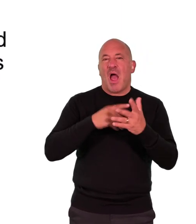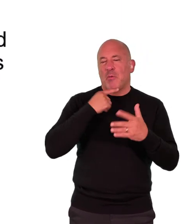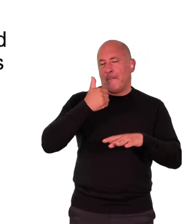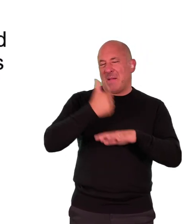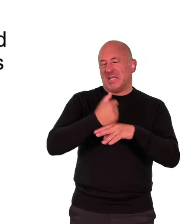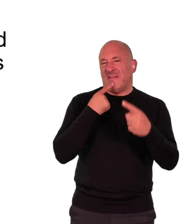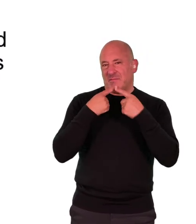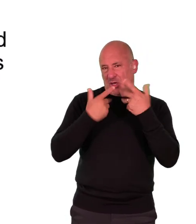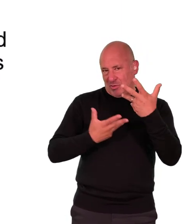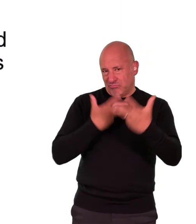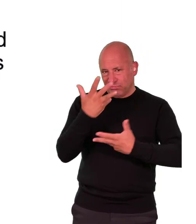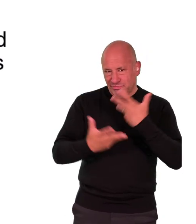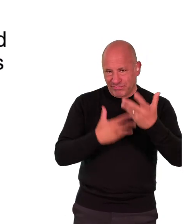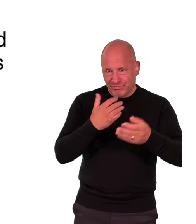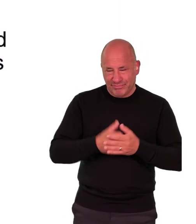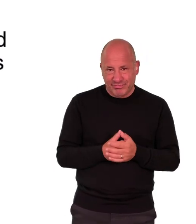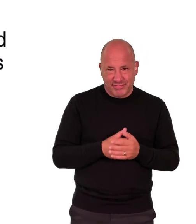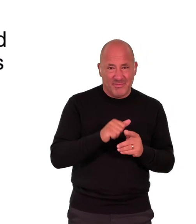round 24.